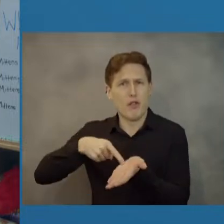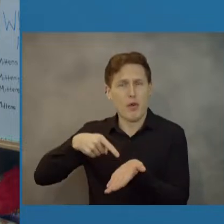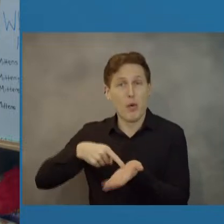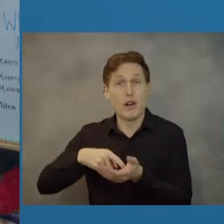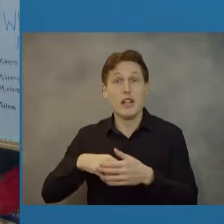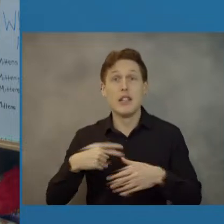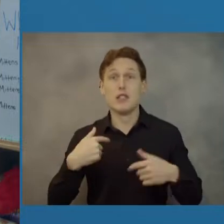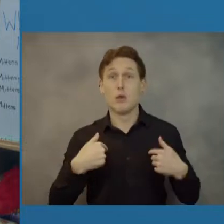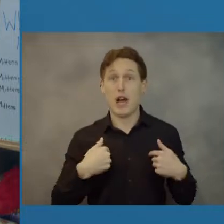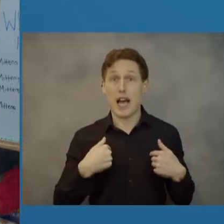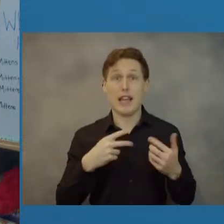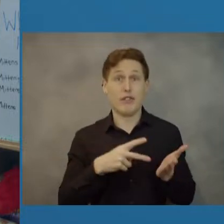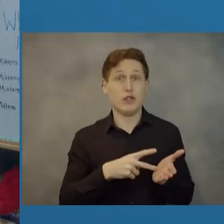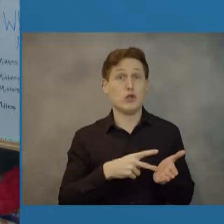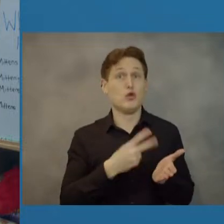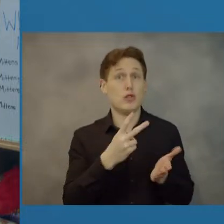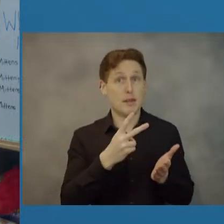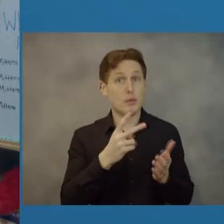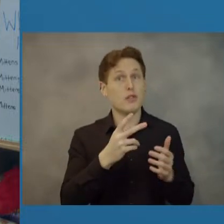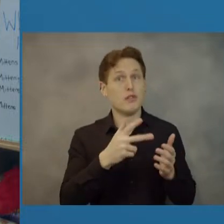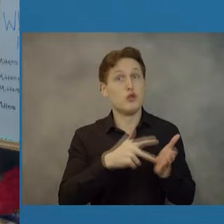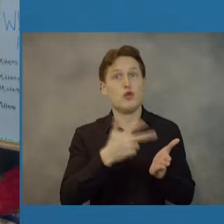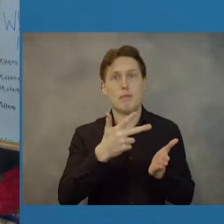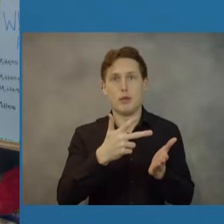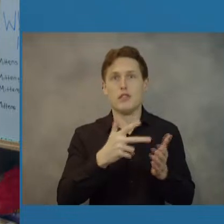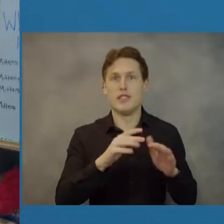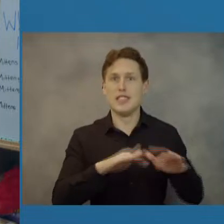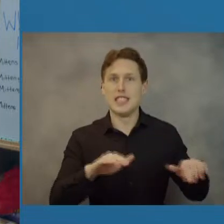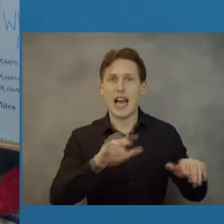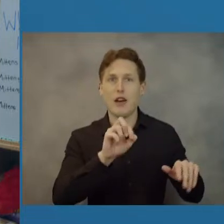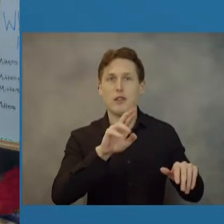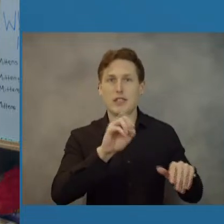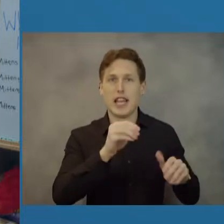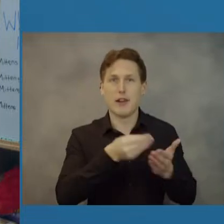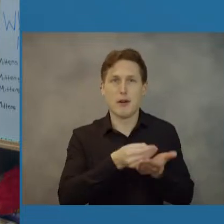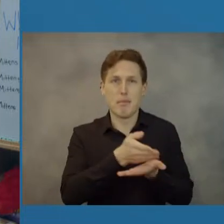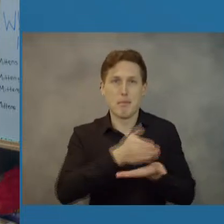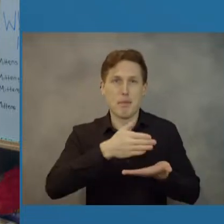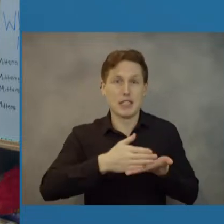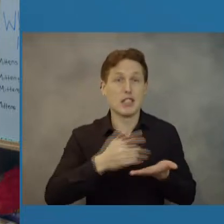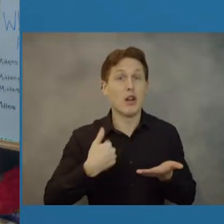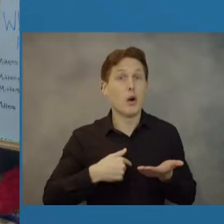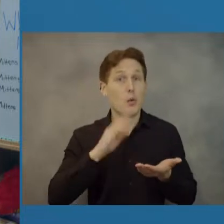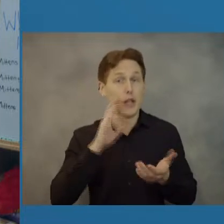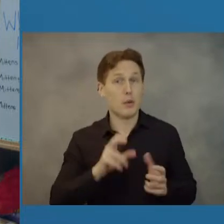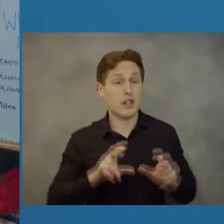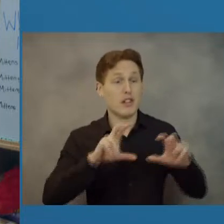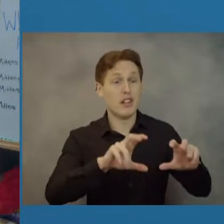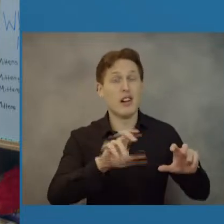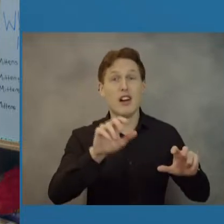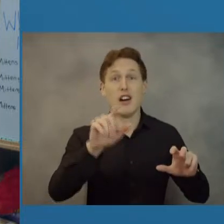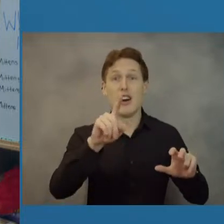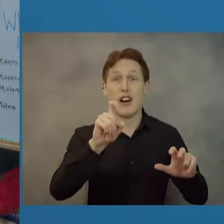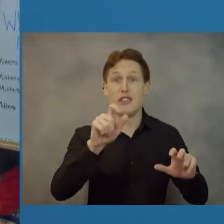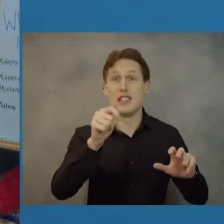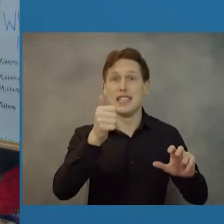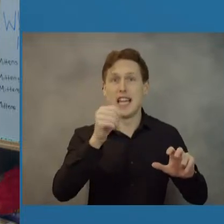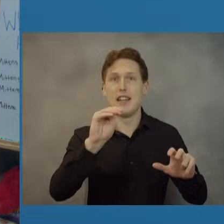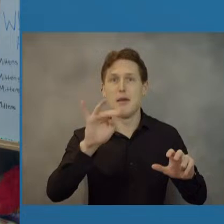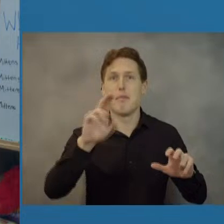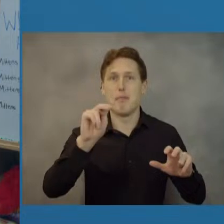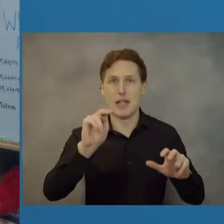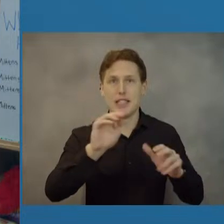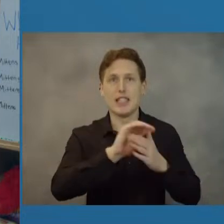This year, we'll continue that effort with an additional $110 million to build new child care facilities, renovate existing